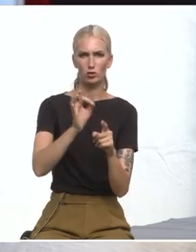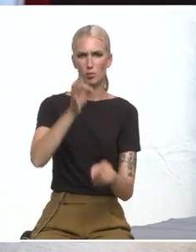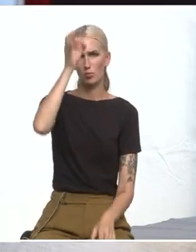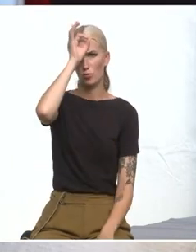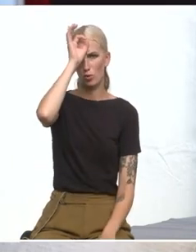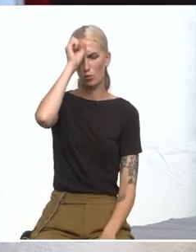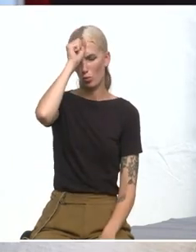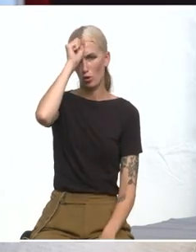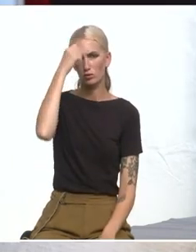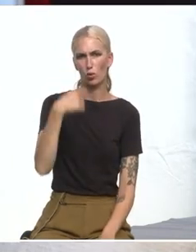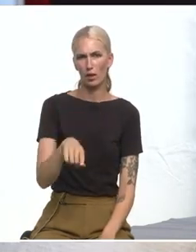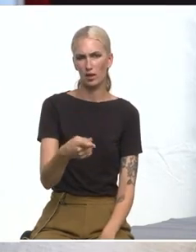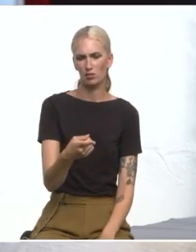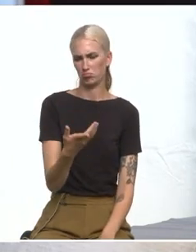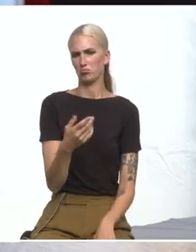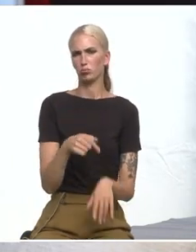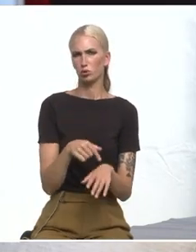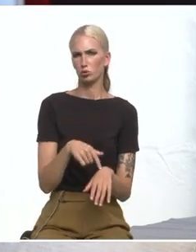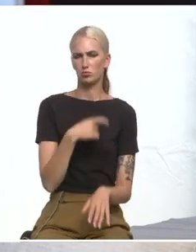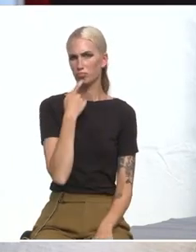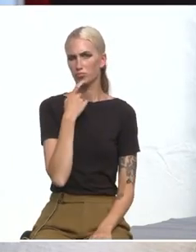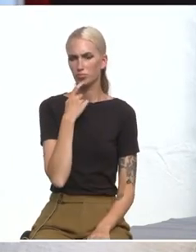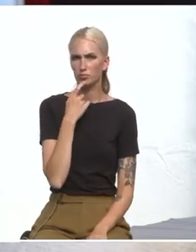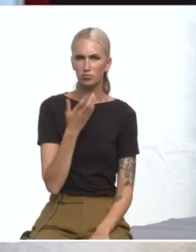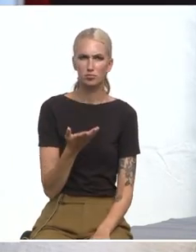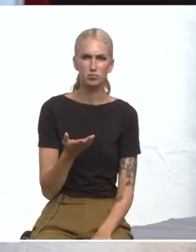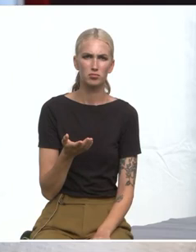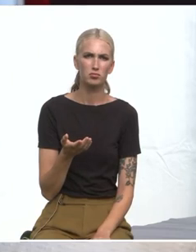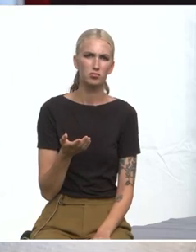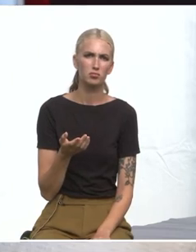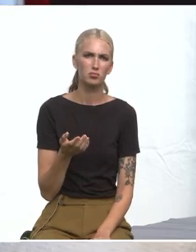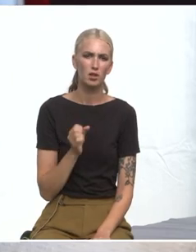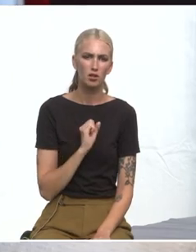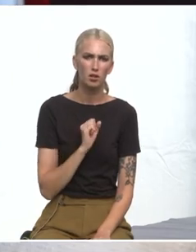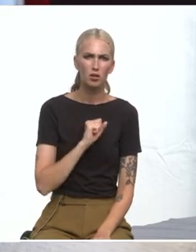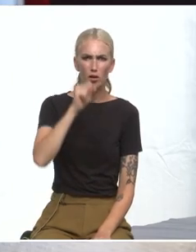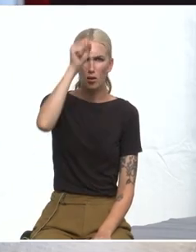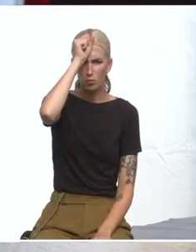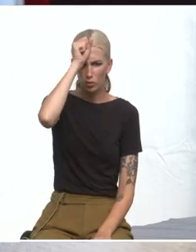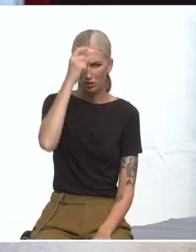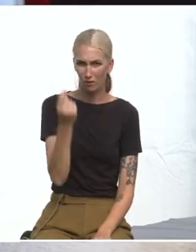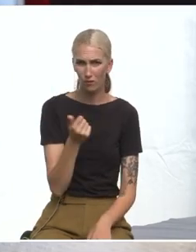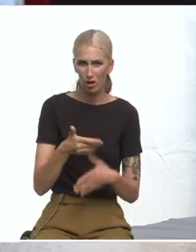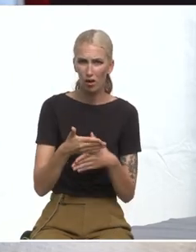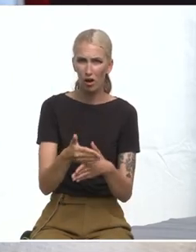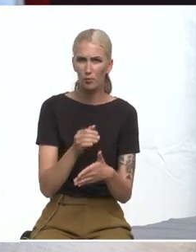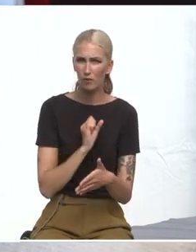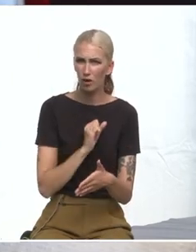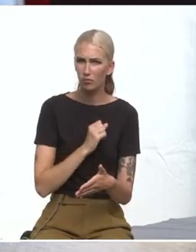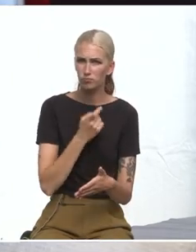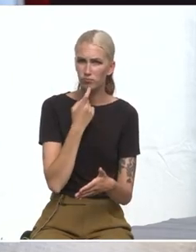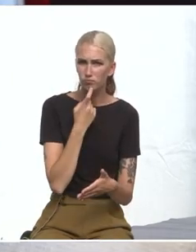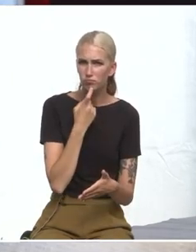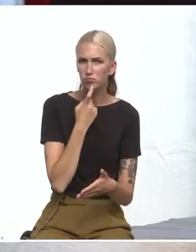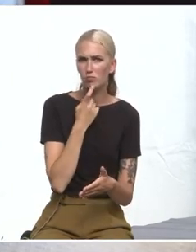something wrong with that. Is there so few boys needing support? So we branded it